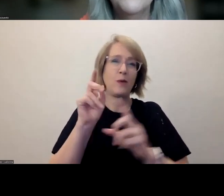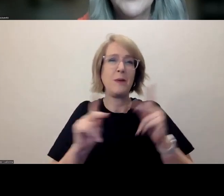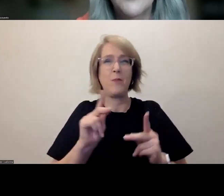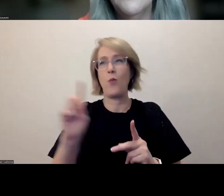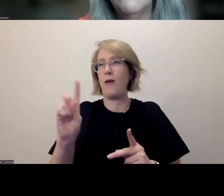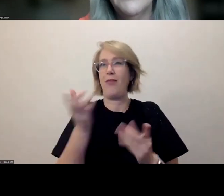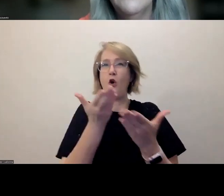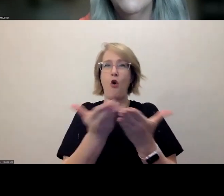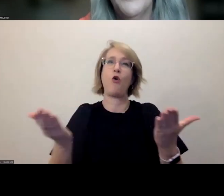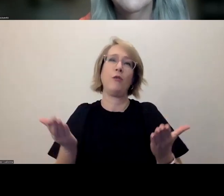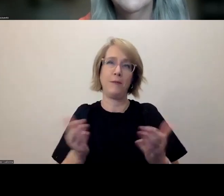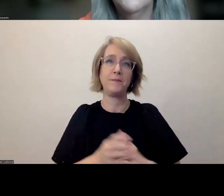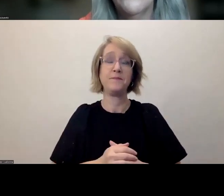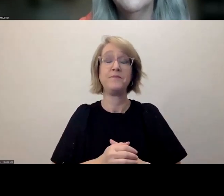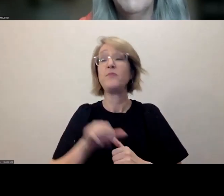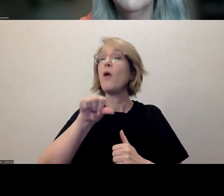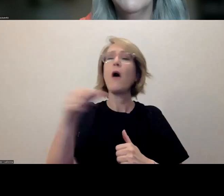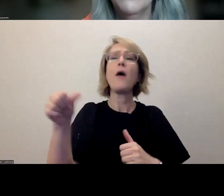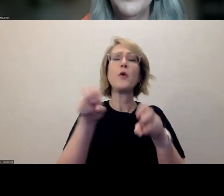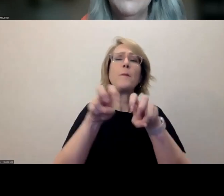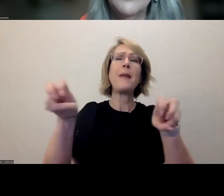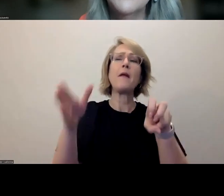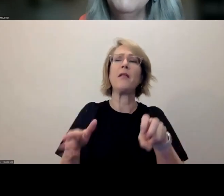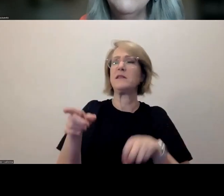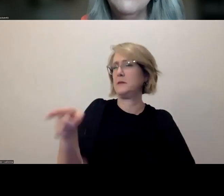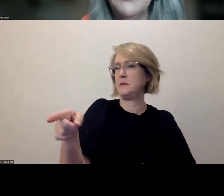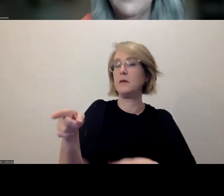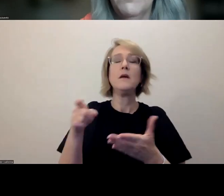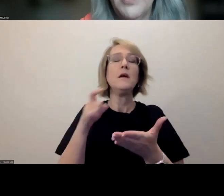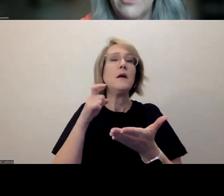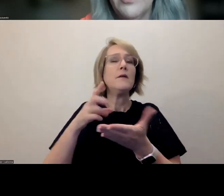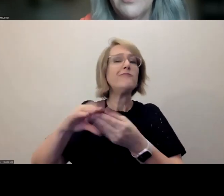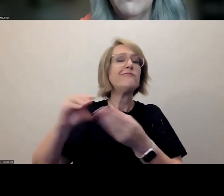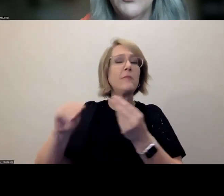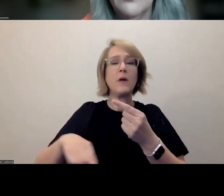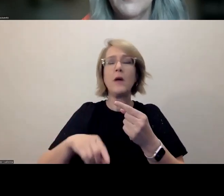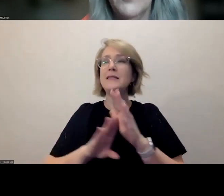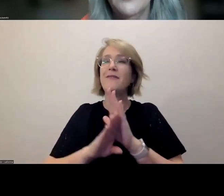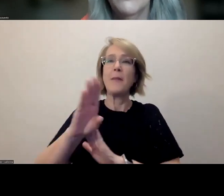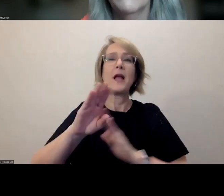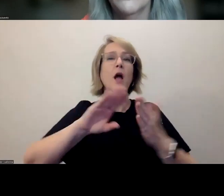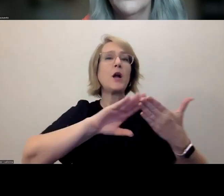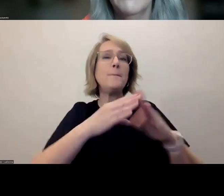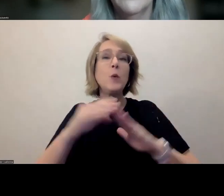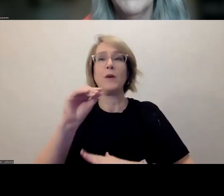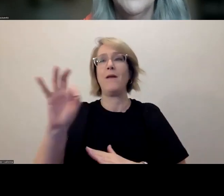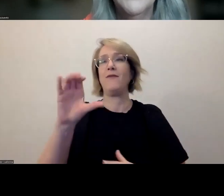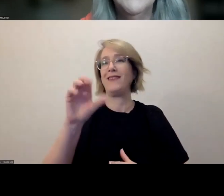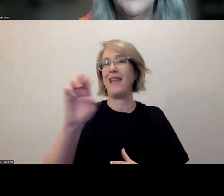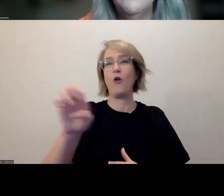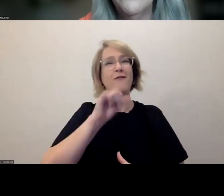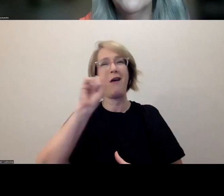there. Another keynote panelist talked about developing communities of care instead of just focusing on workforce